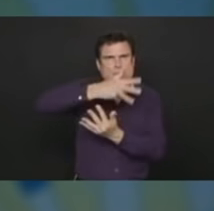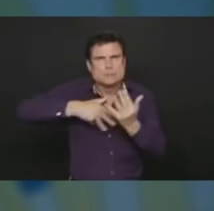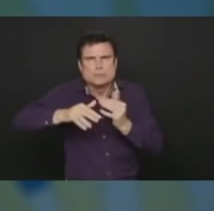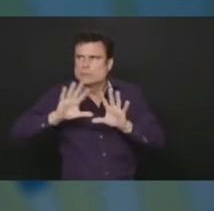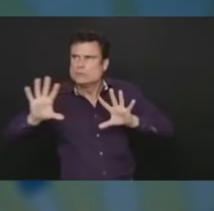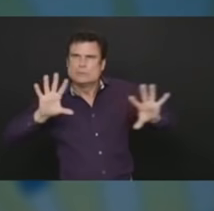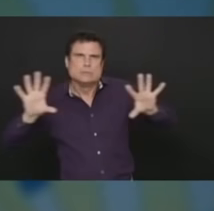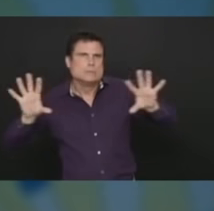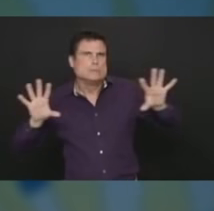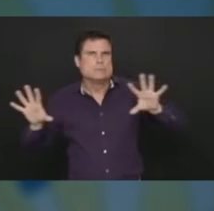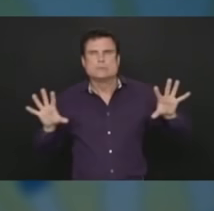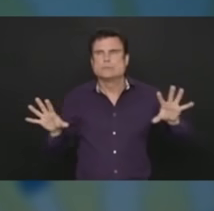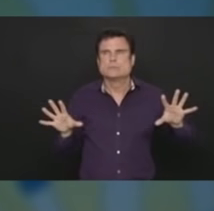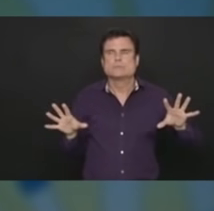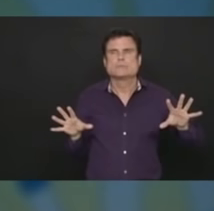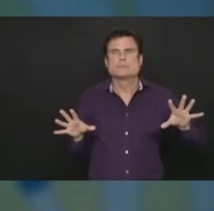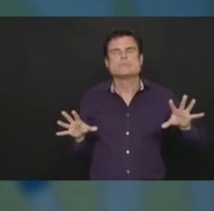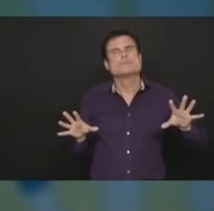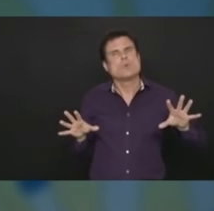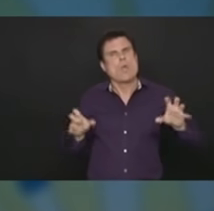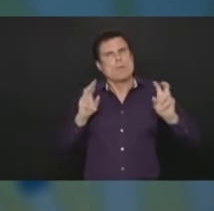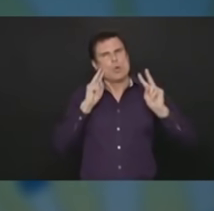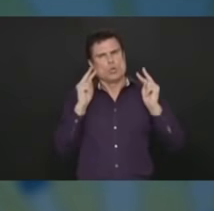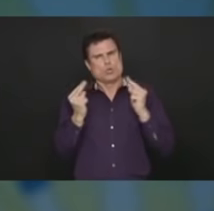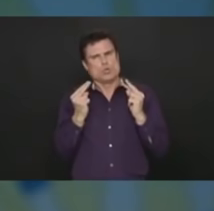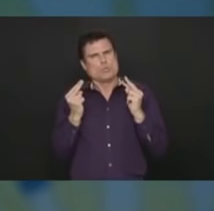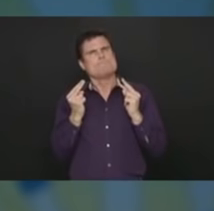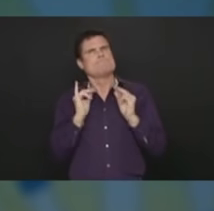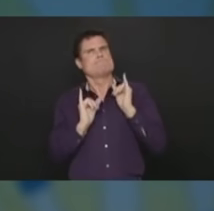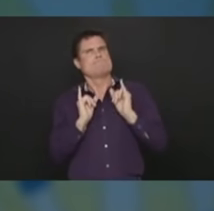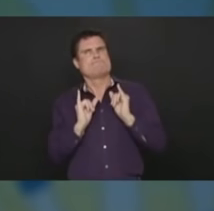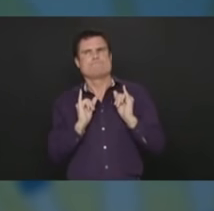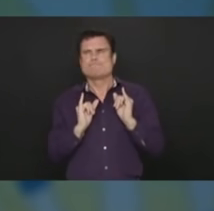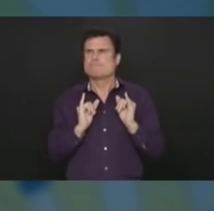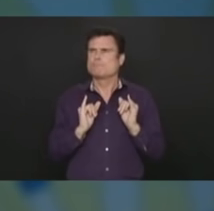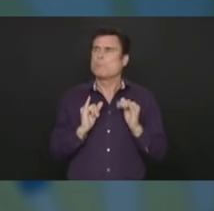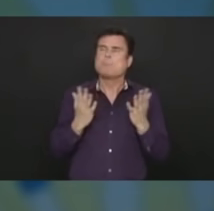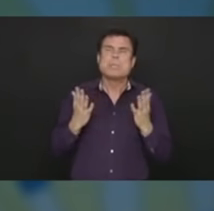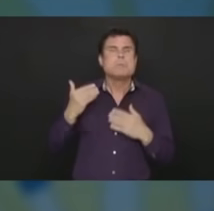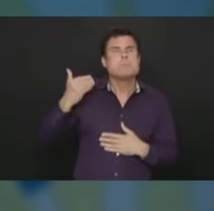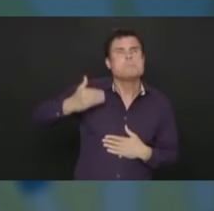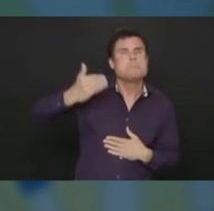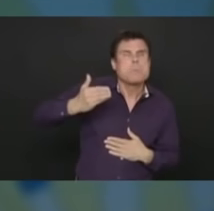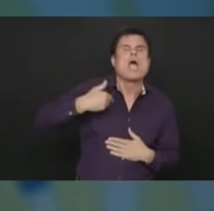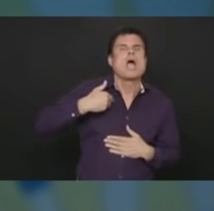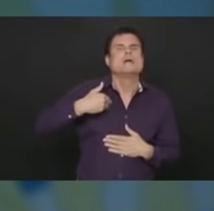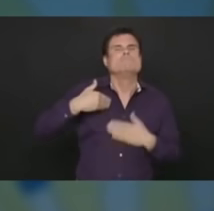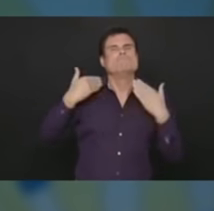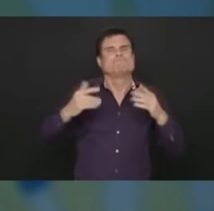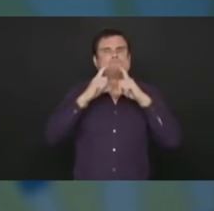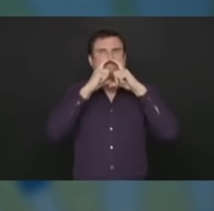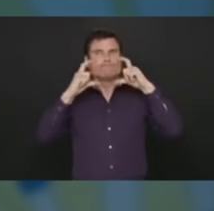well our non-essential travel and how we're going to manage that through the summer months.